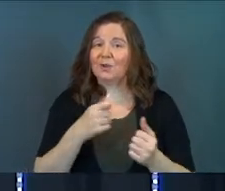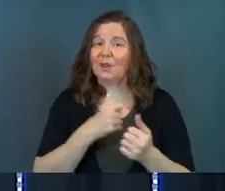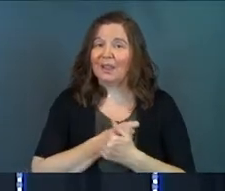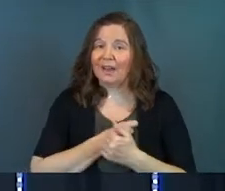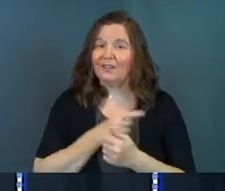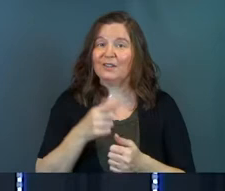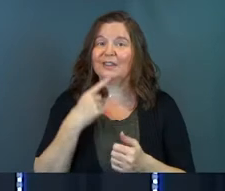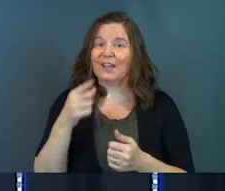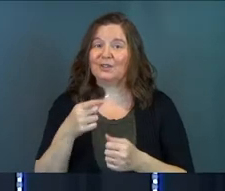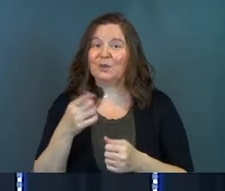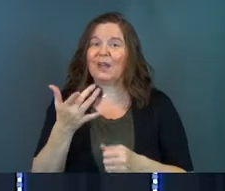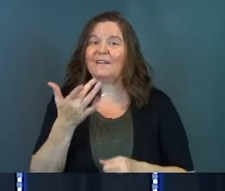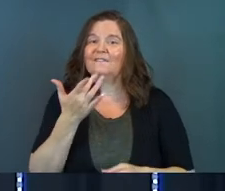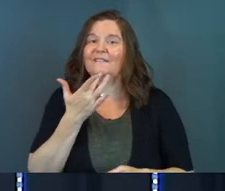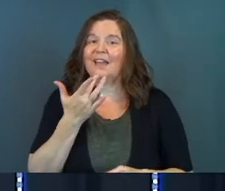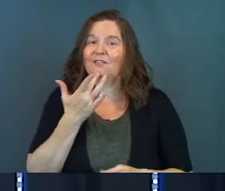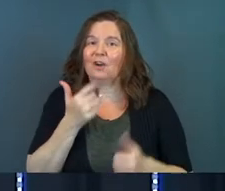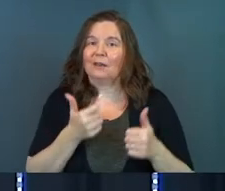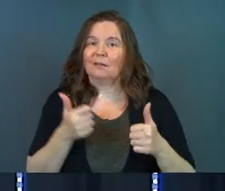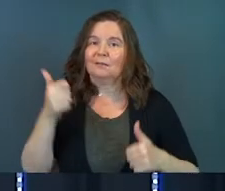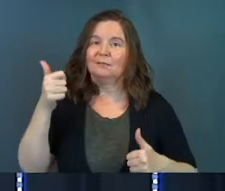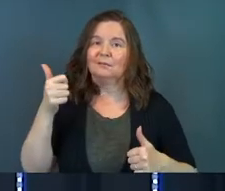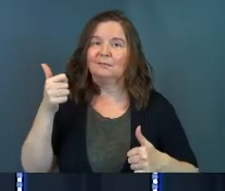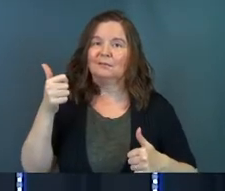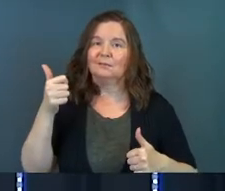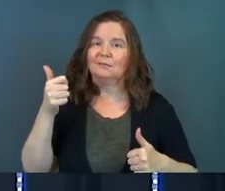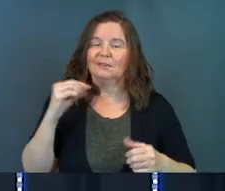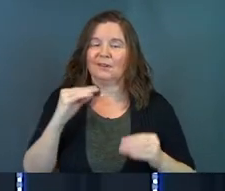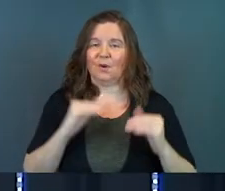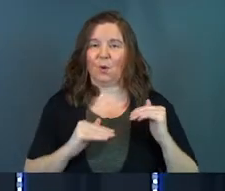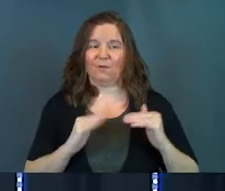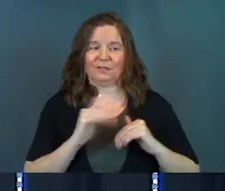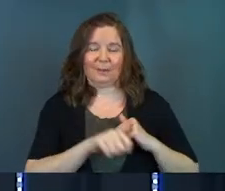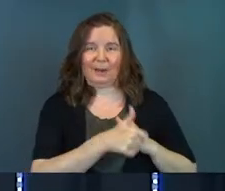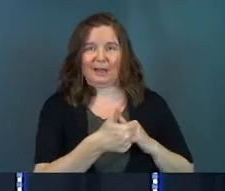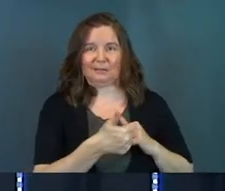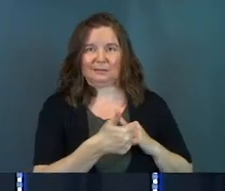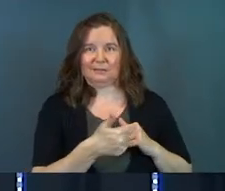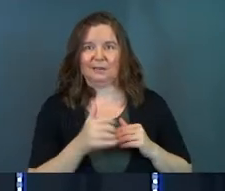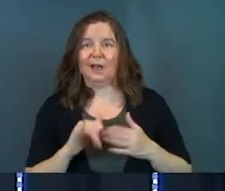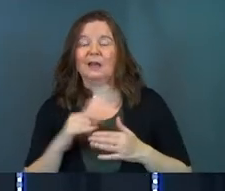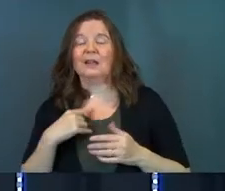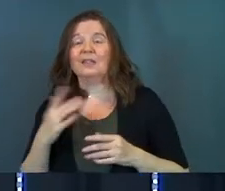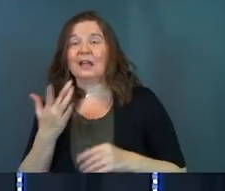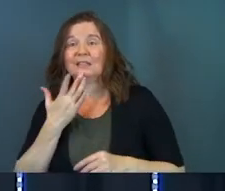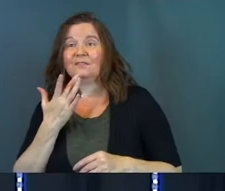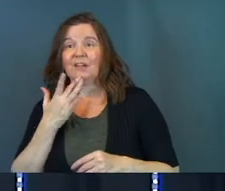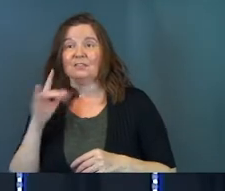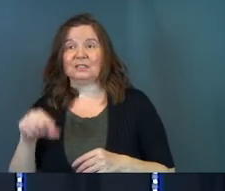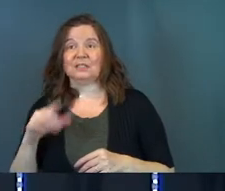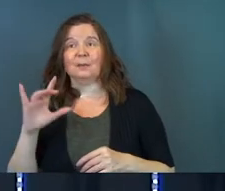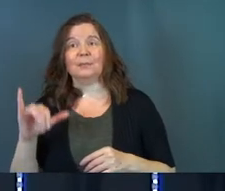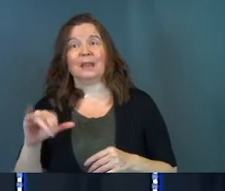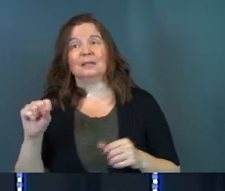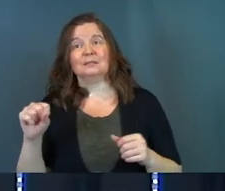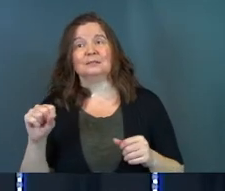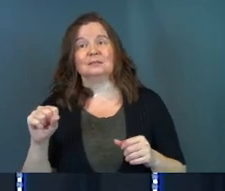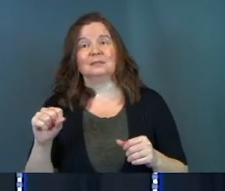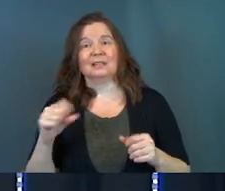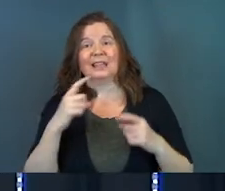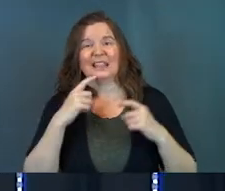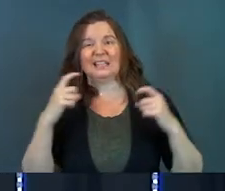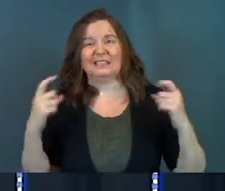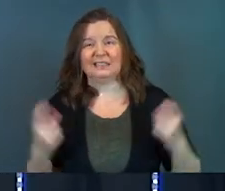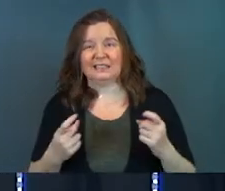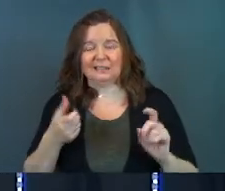you're loving them. It's about the fact that you're favoring them over somebody else. And it's the favoritism that is the